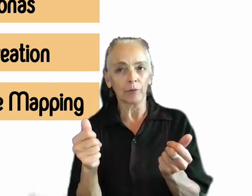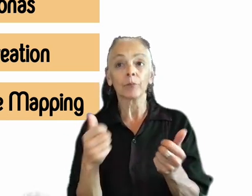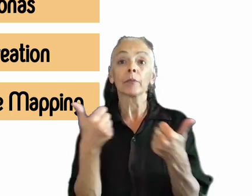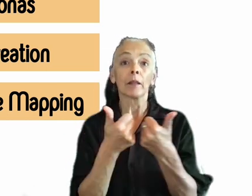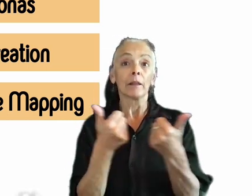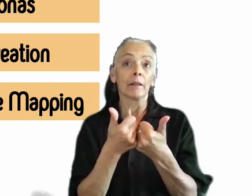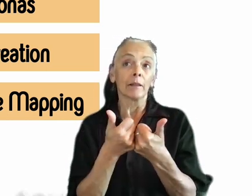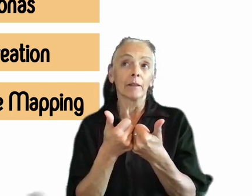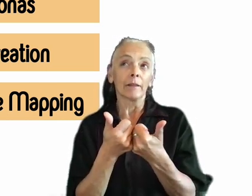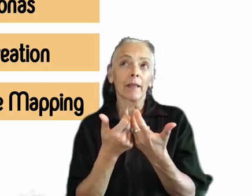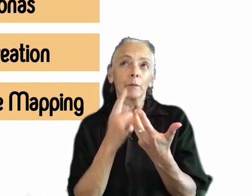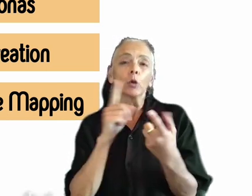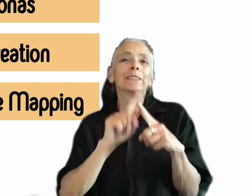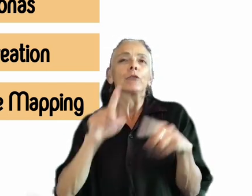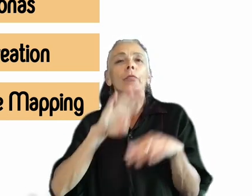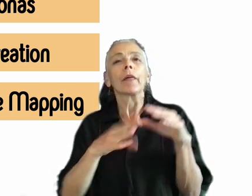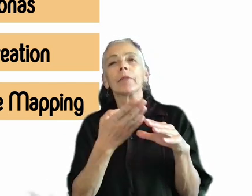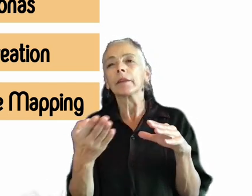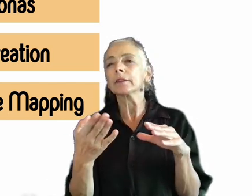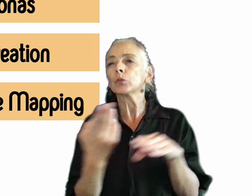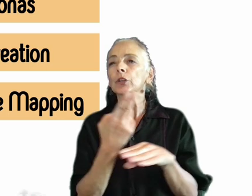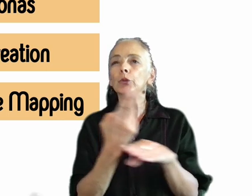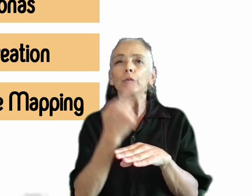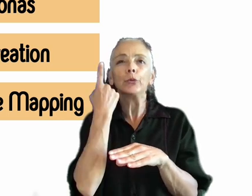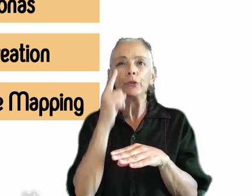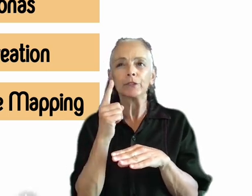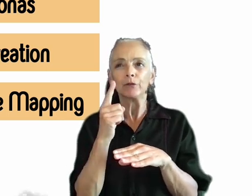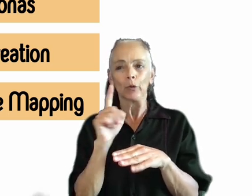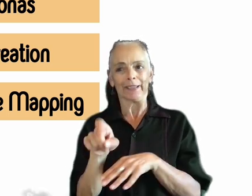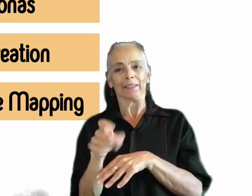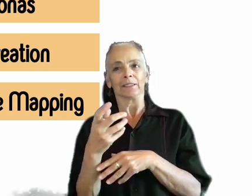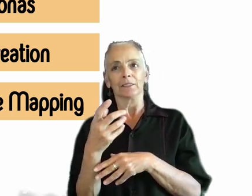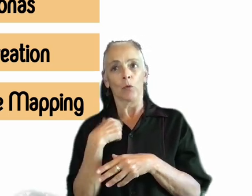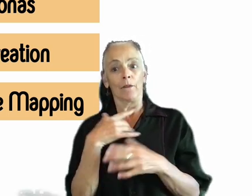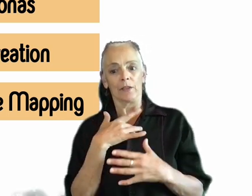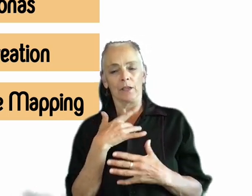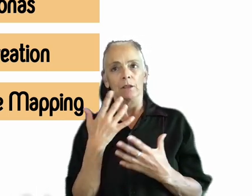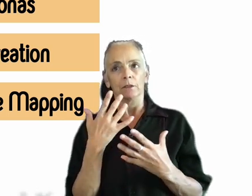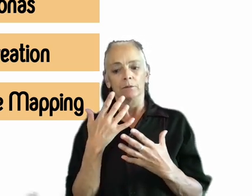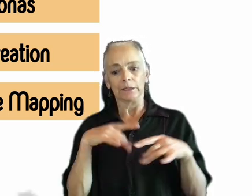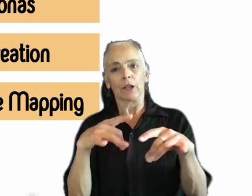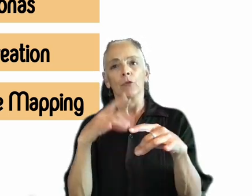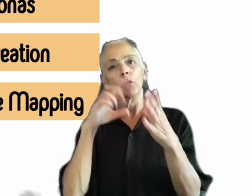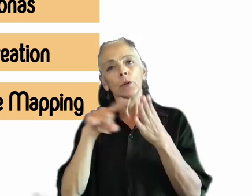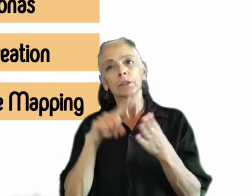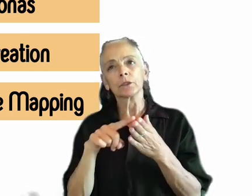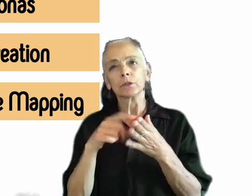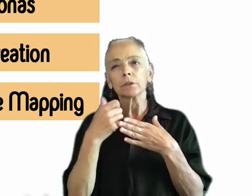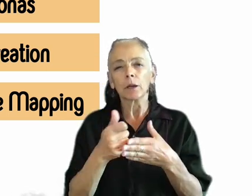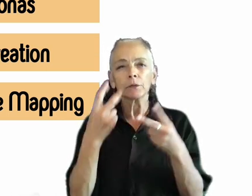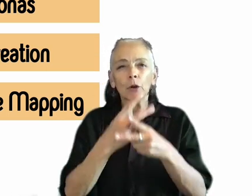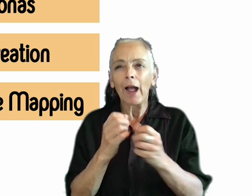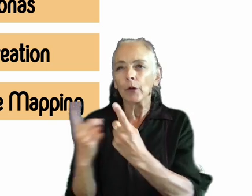different than things used for utilities so i see discovery research in the world of games as a way to understand how to capture new